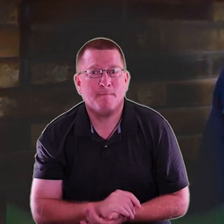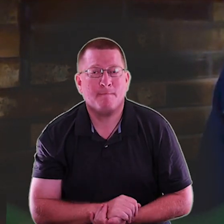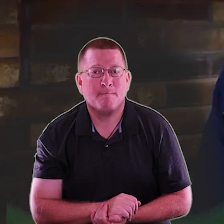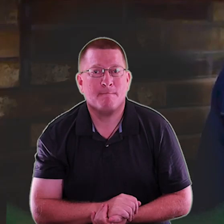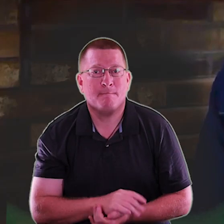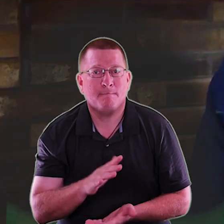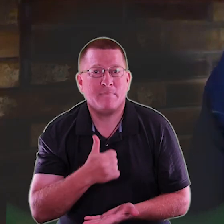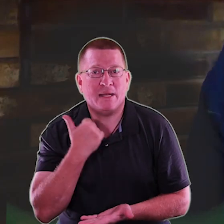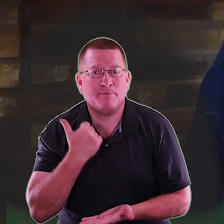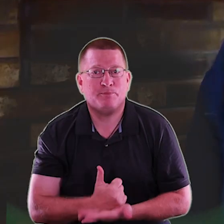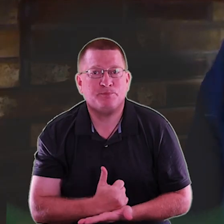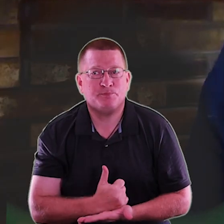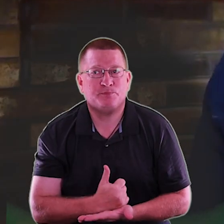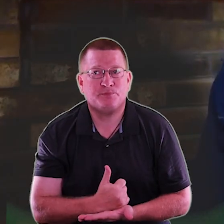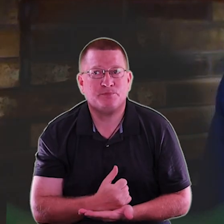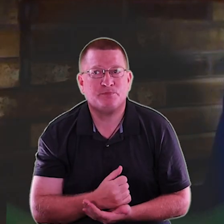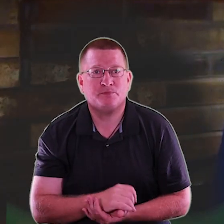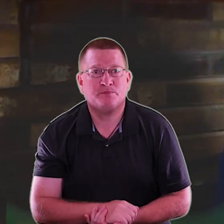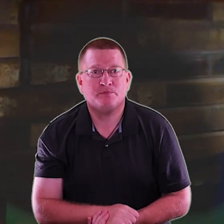Amen.